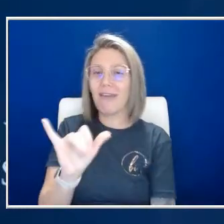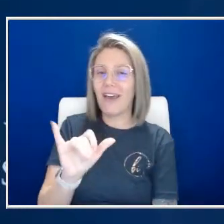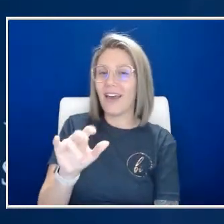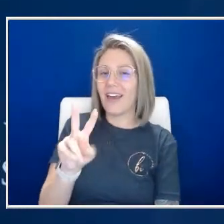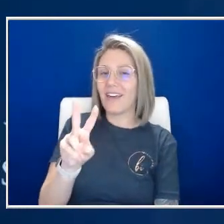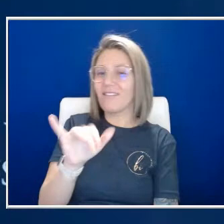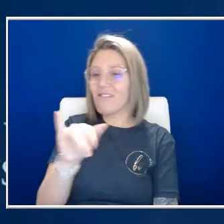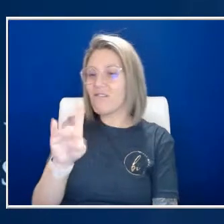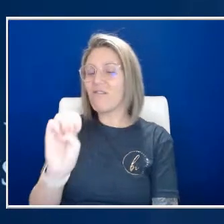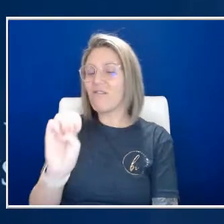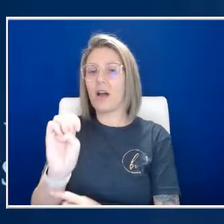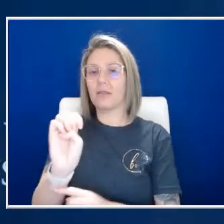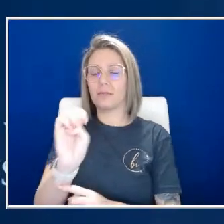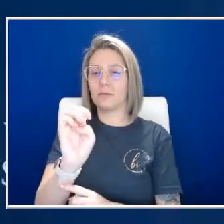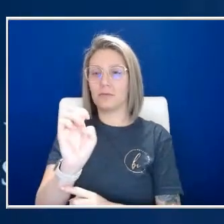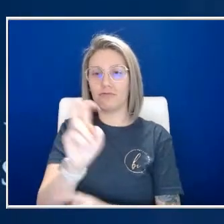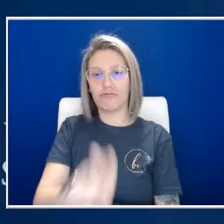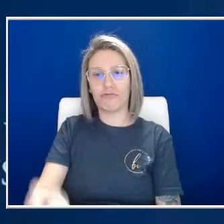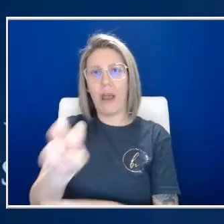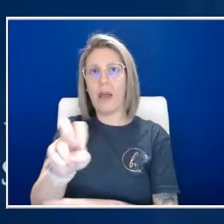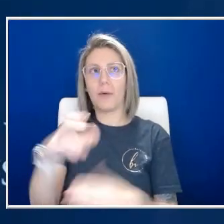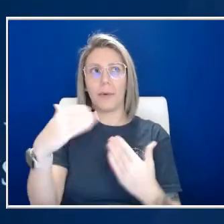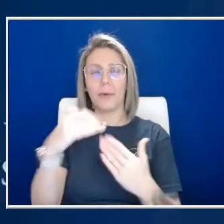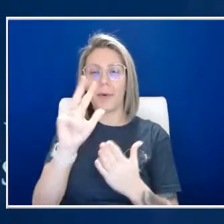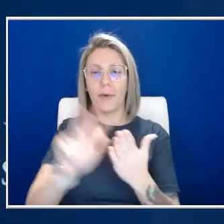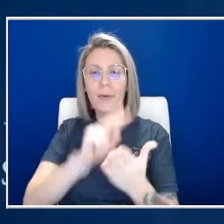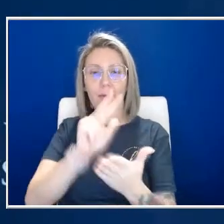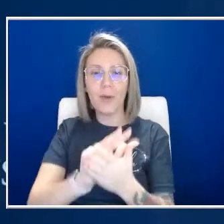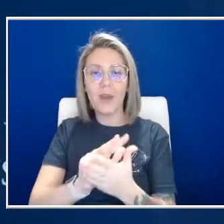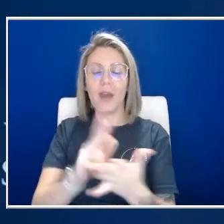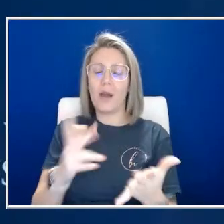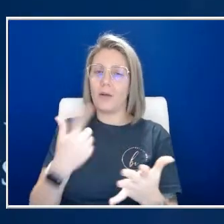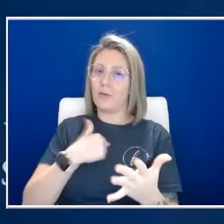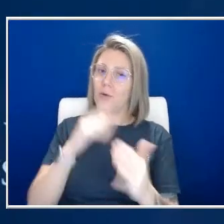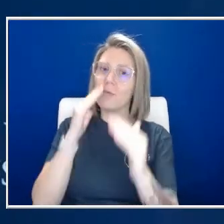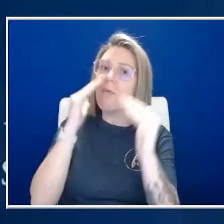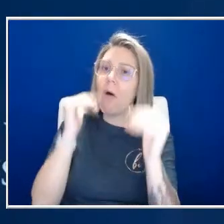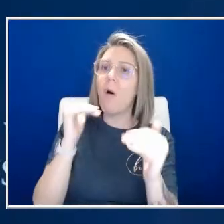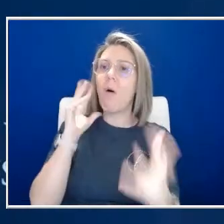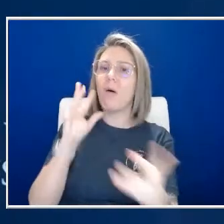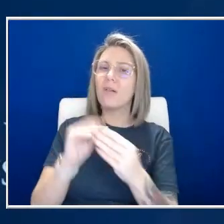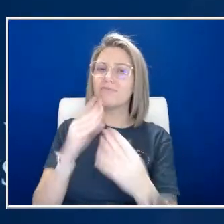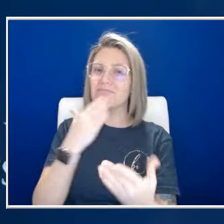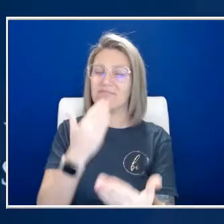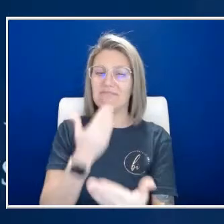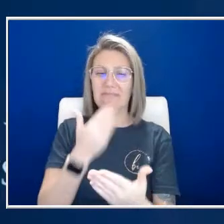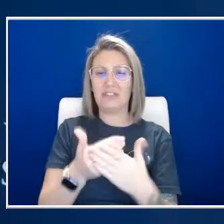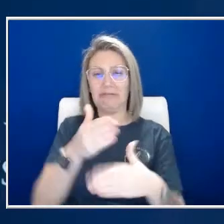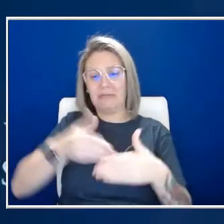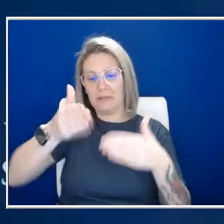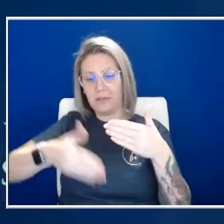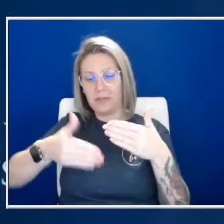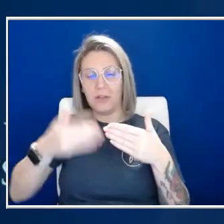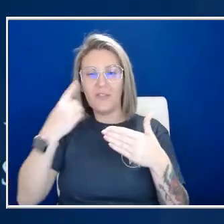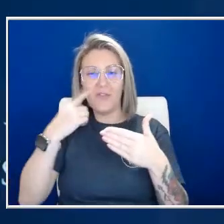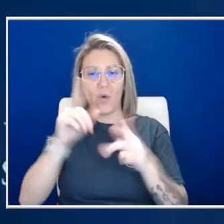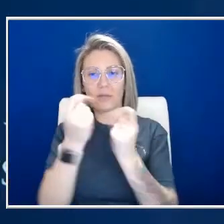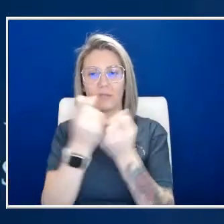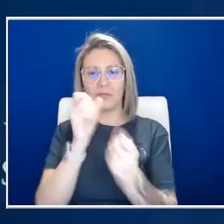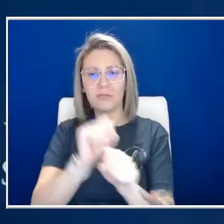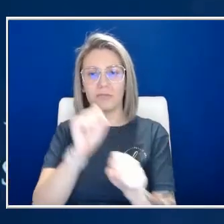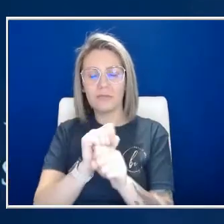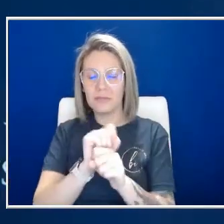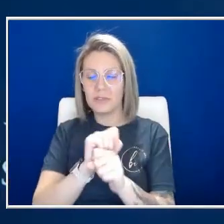we think hopefully we got a good outcome because of that teamwork that we were able to bring to the table. This is a comprehensive cancer center,